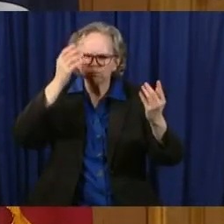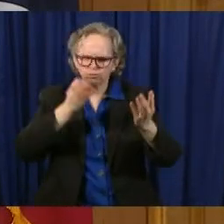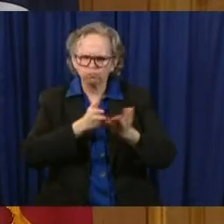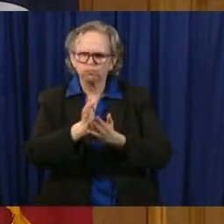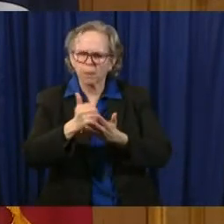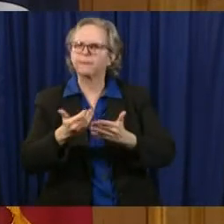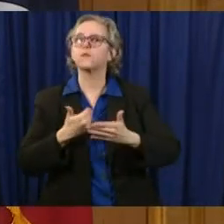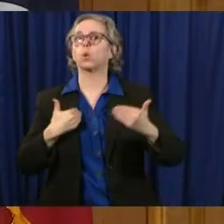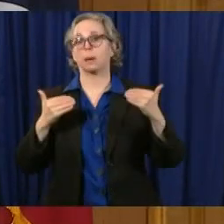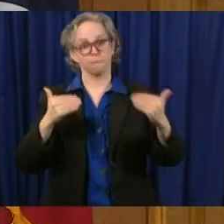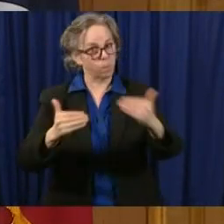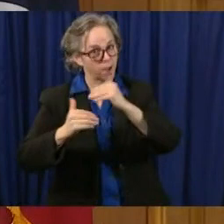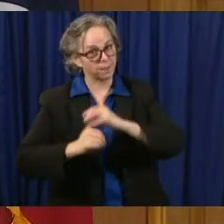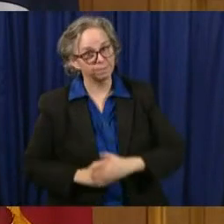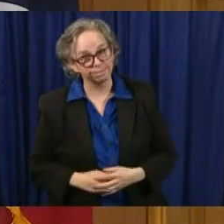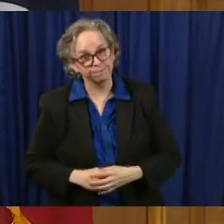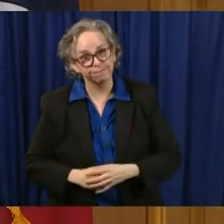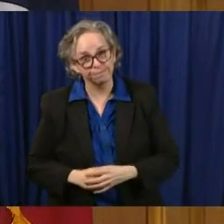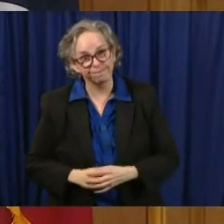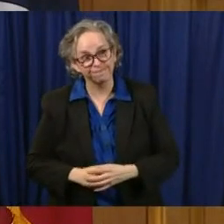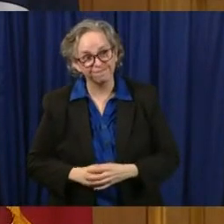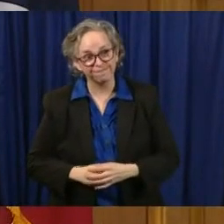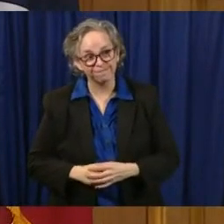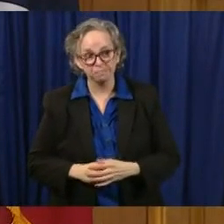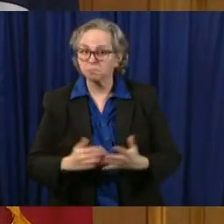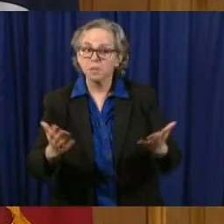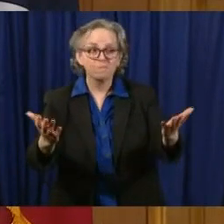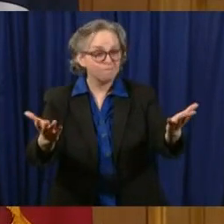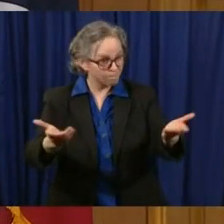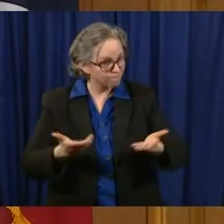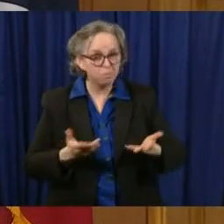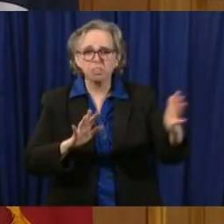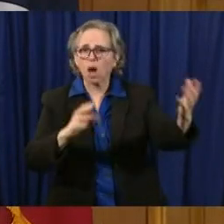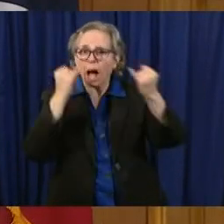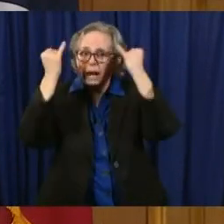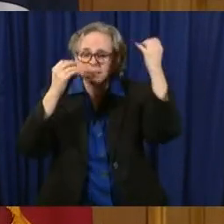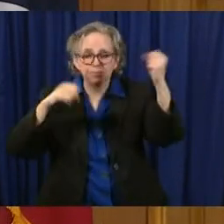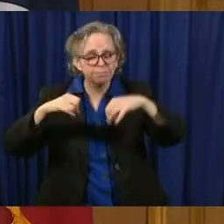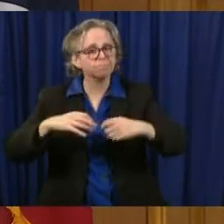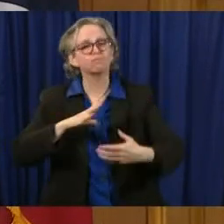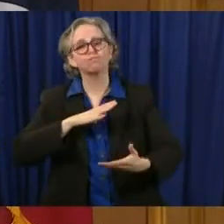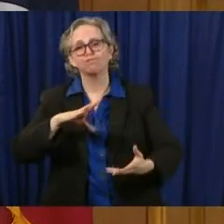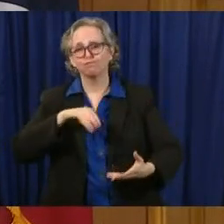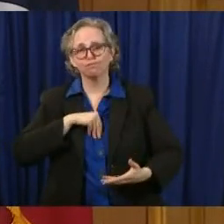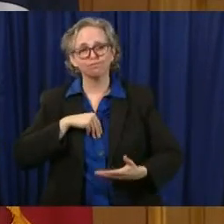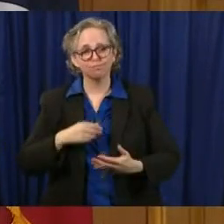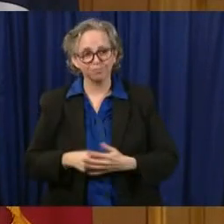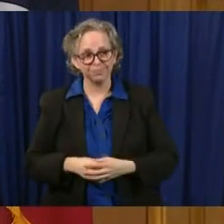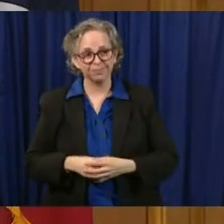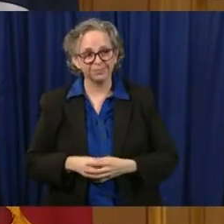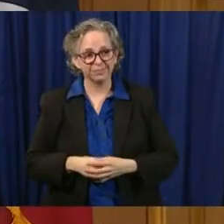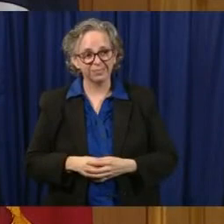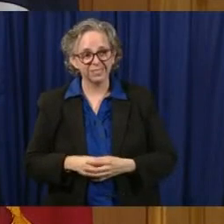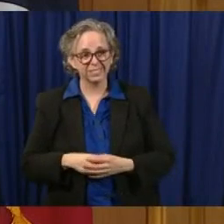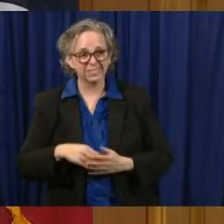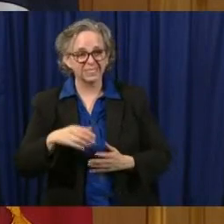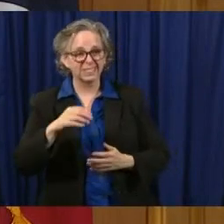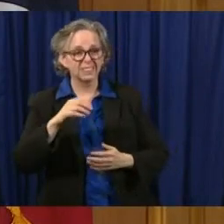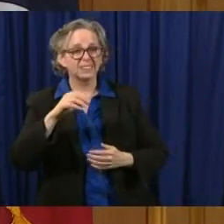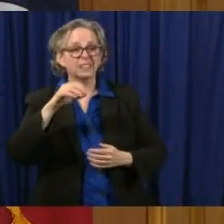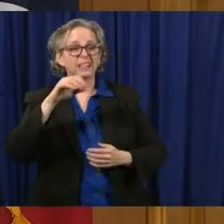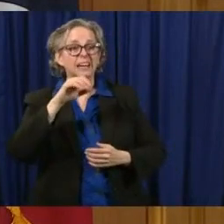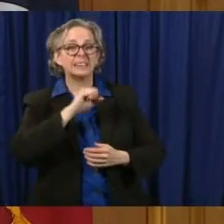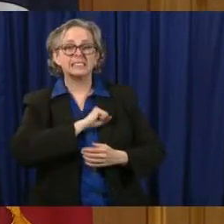welcome their input and their thoughts on that. Senator Matt Huffman suggested opening up or